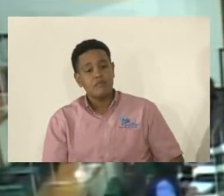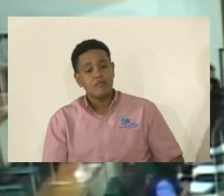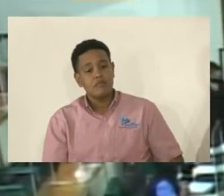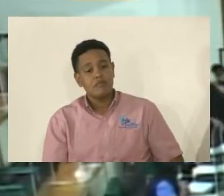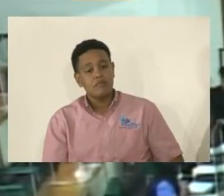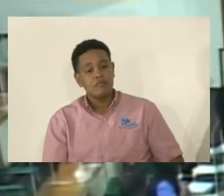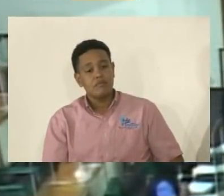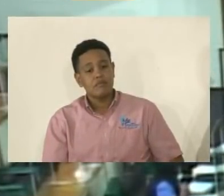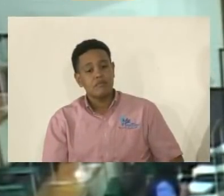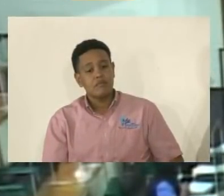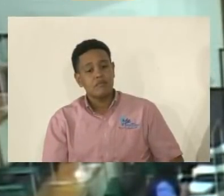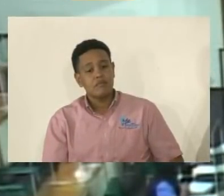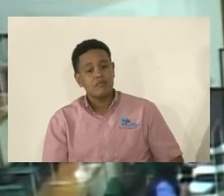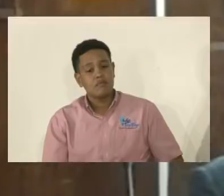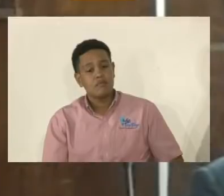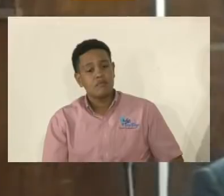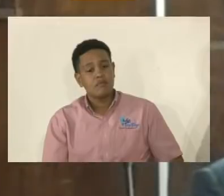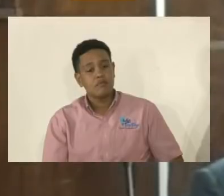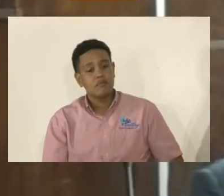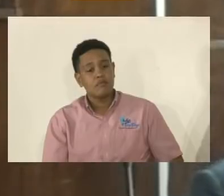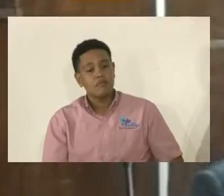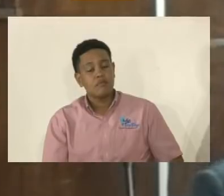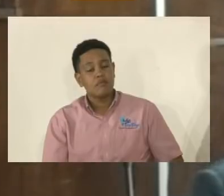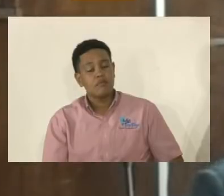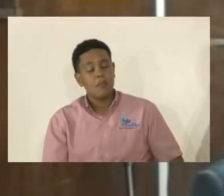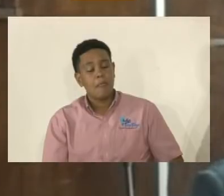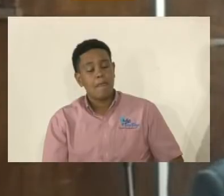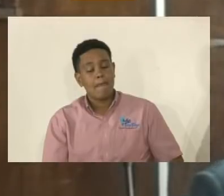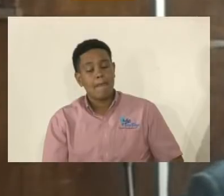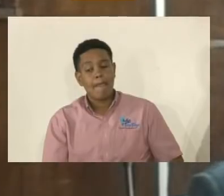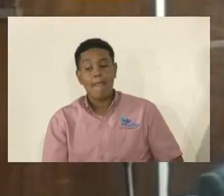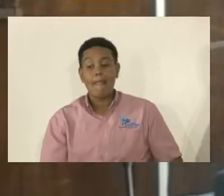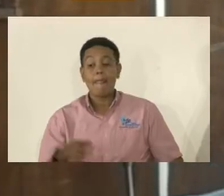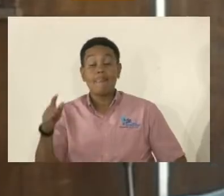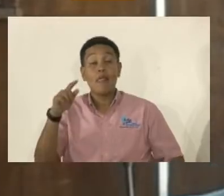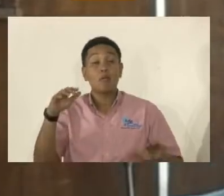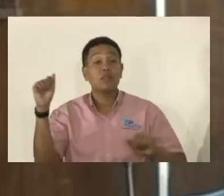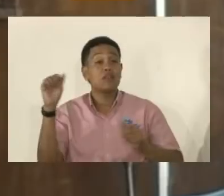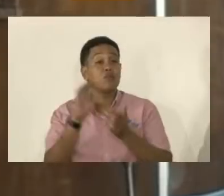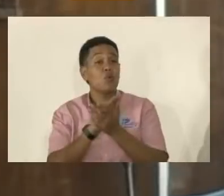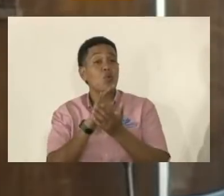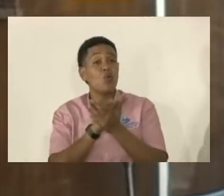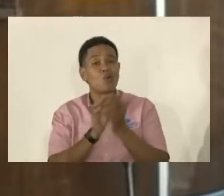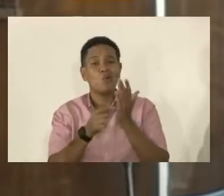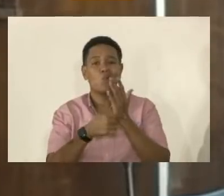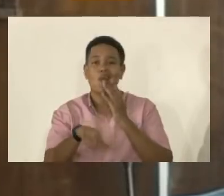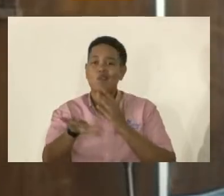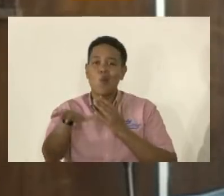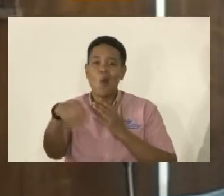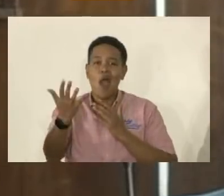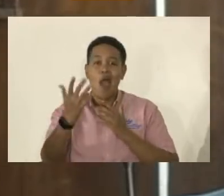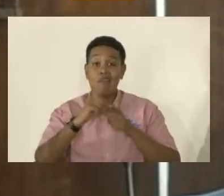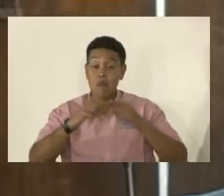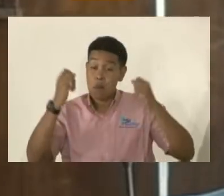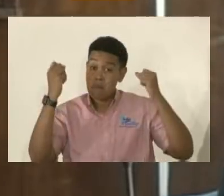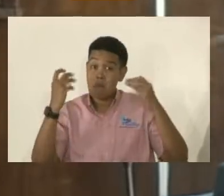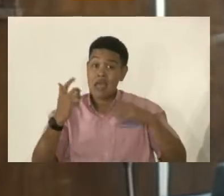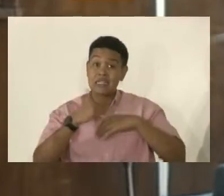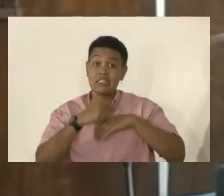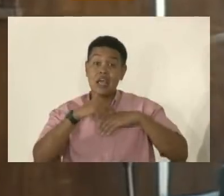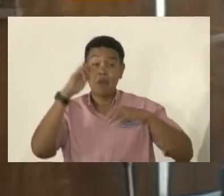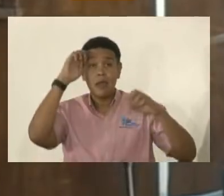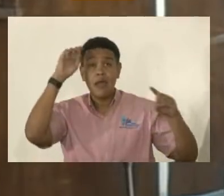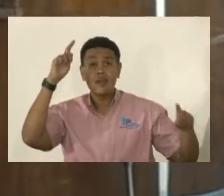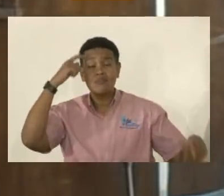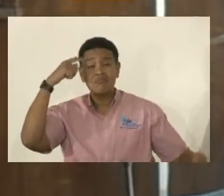They will leave school not only without qualifications, but in many cases